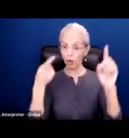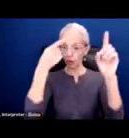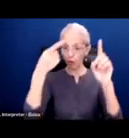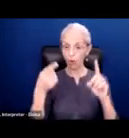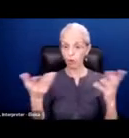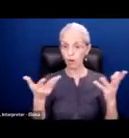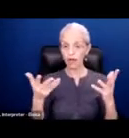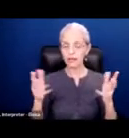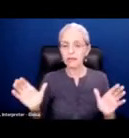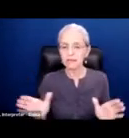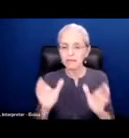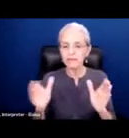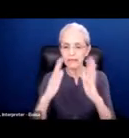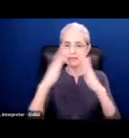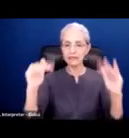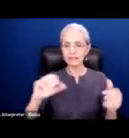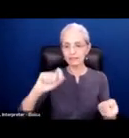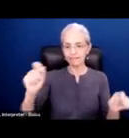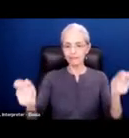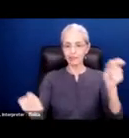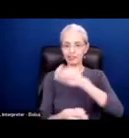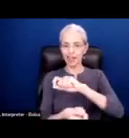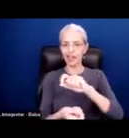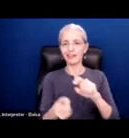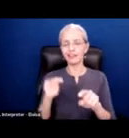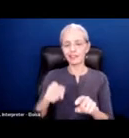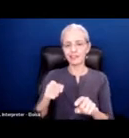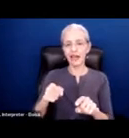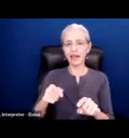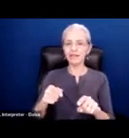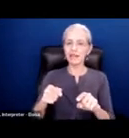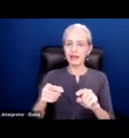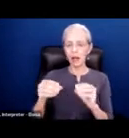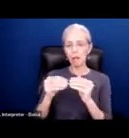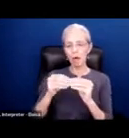to promote systems change that makes these principles of person-centered